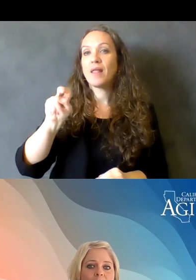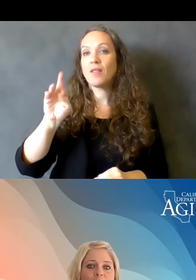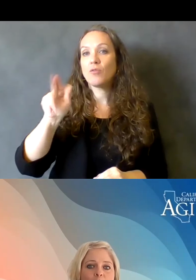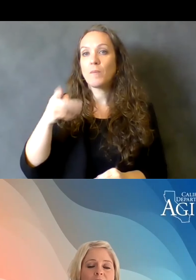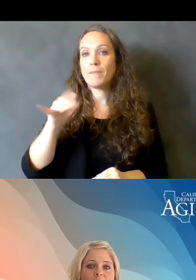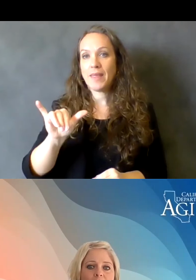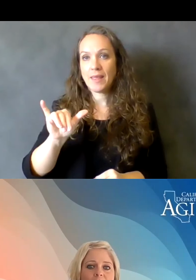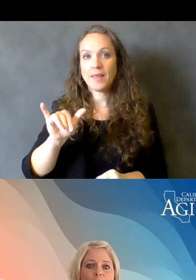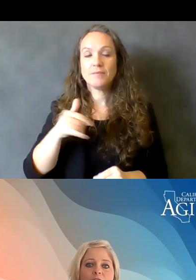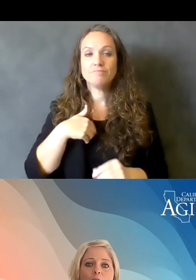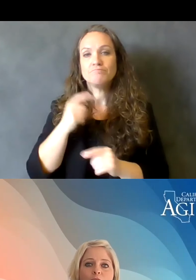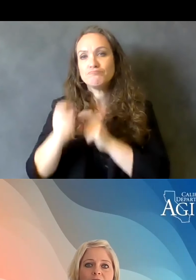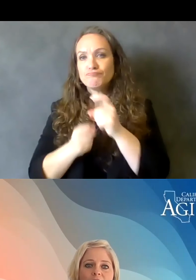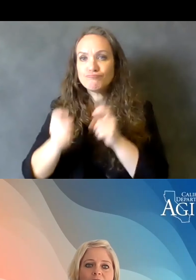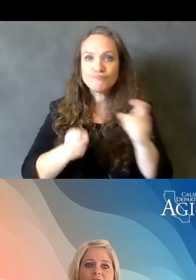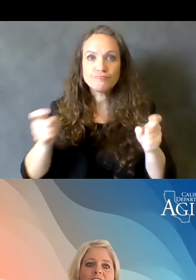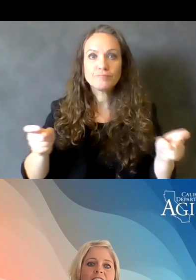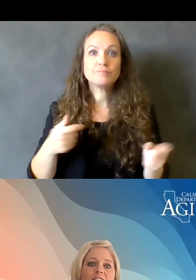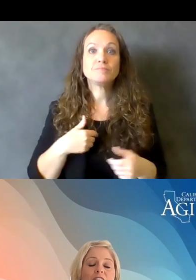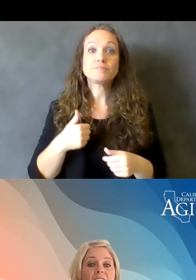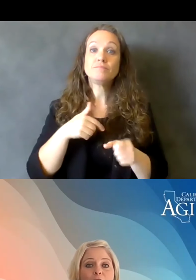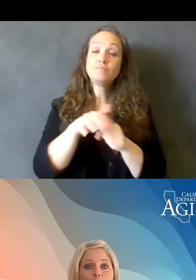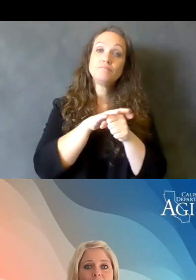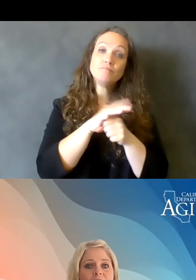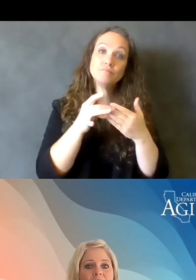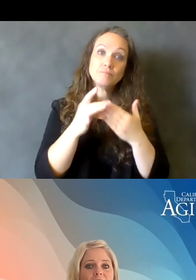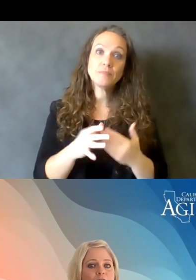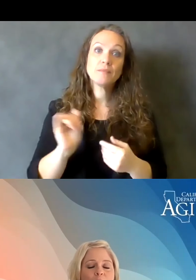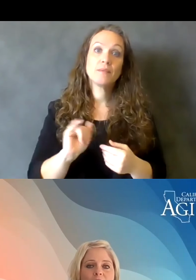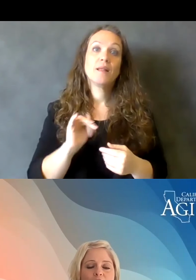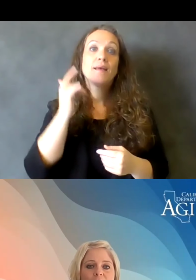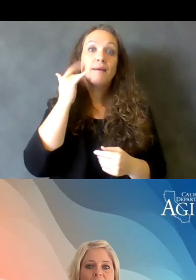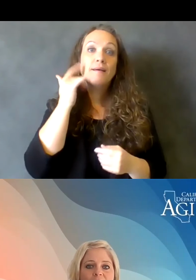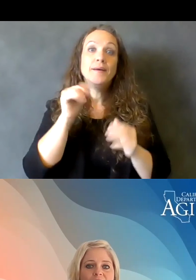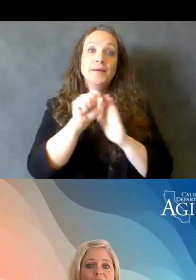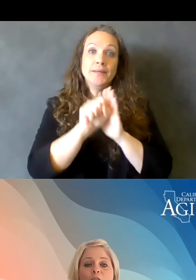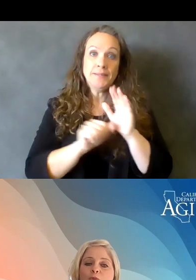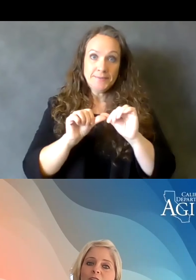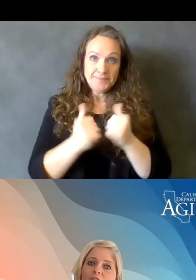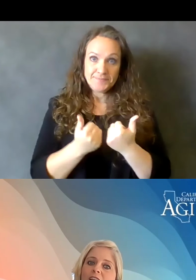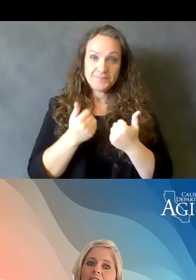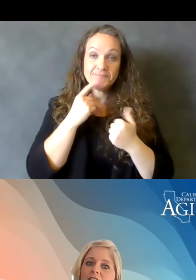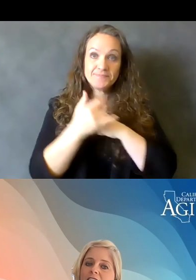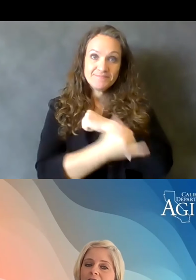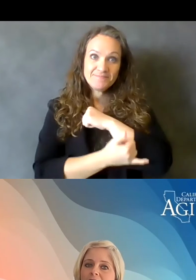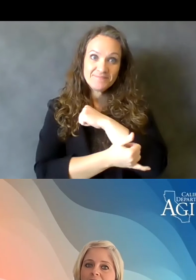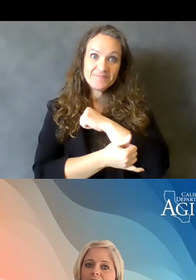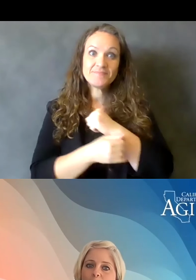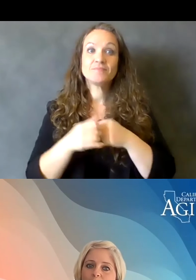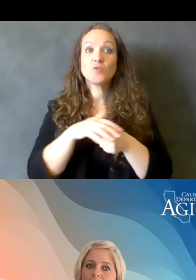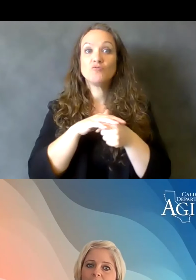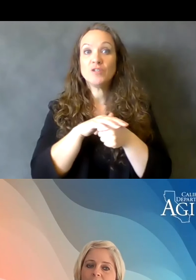and informational sessions with local leaders, such as the California State Association of Counties, regional